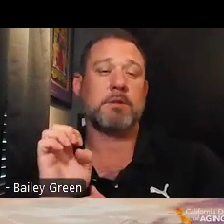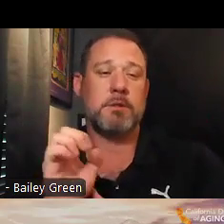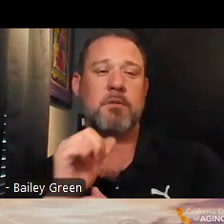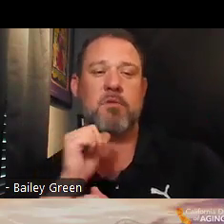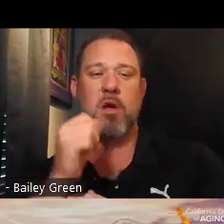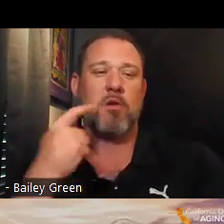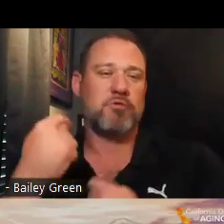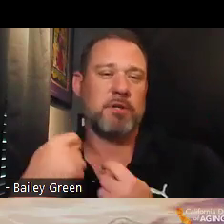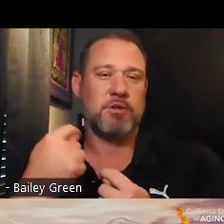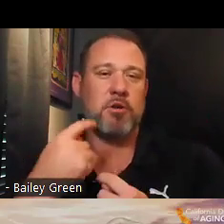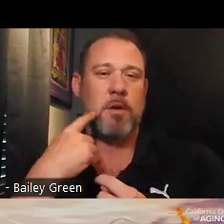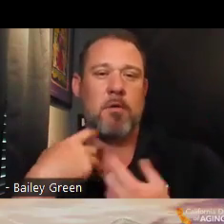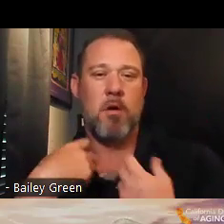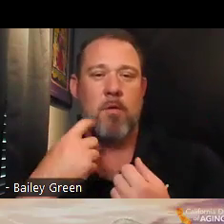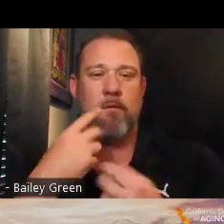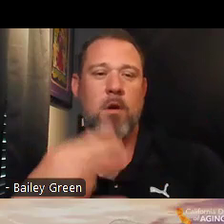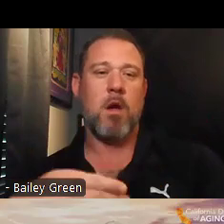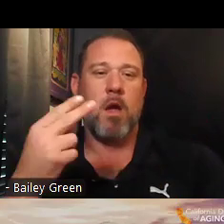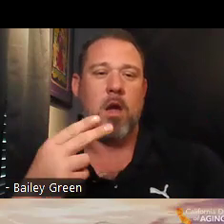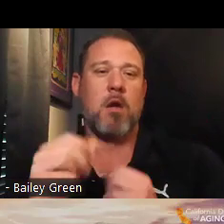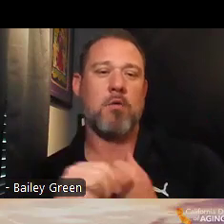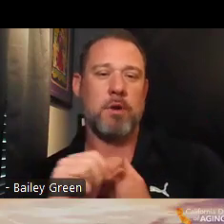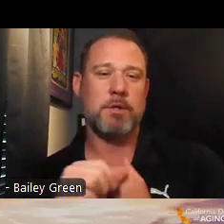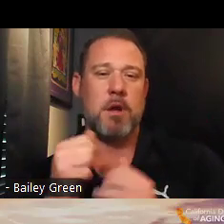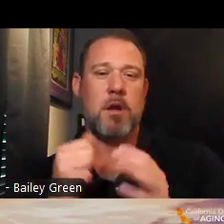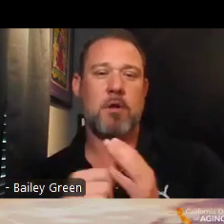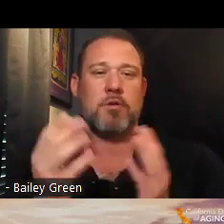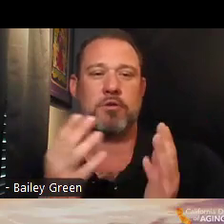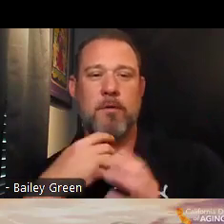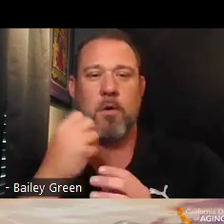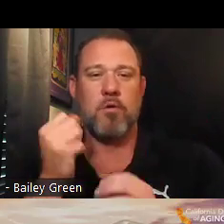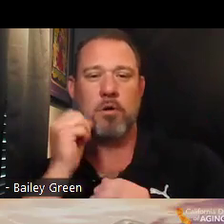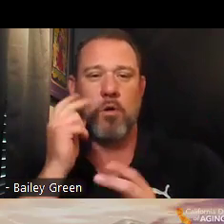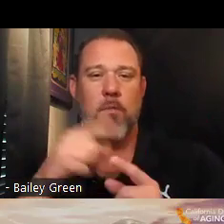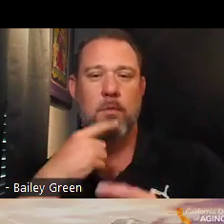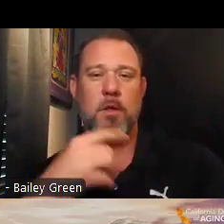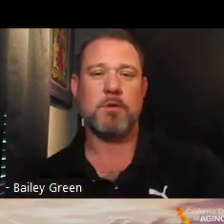non-traditional mental health program for high risk and underserved older adult populations.